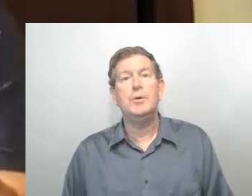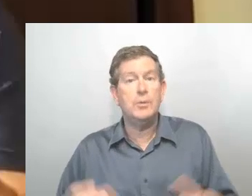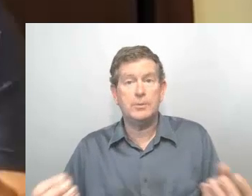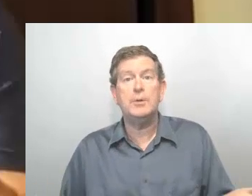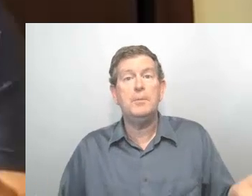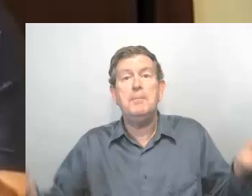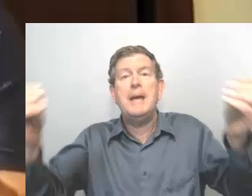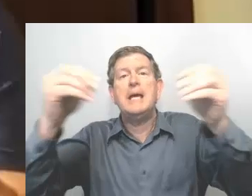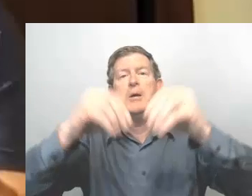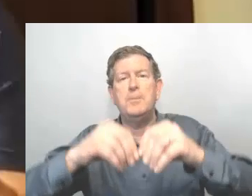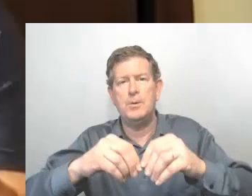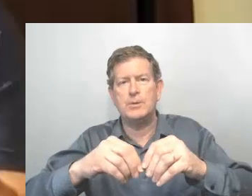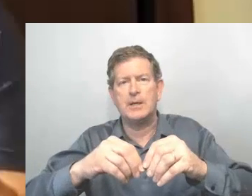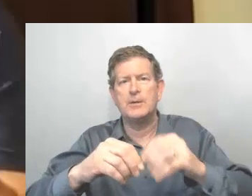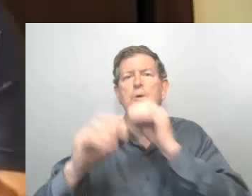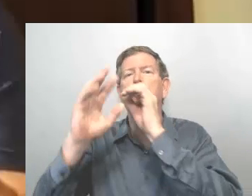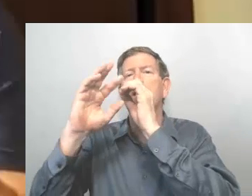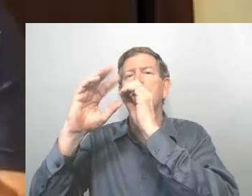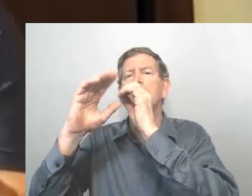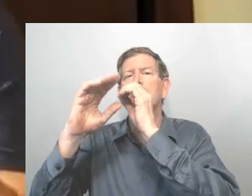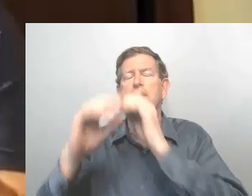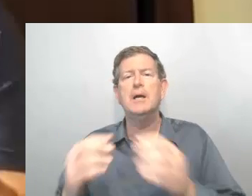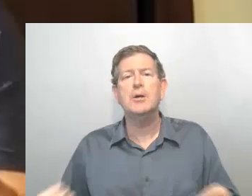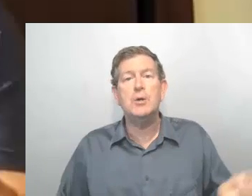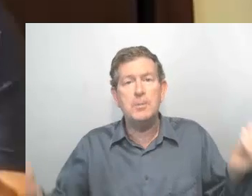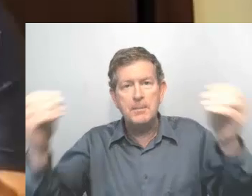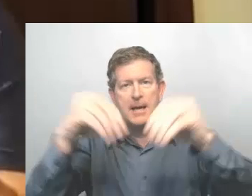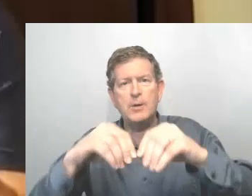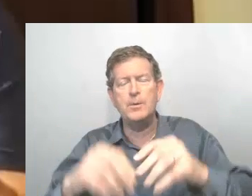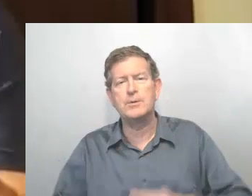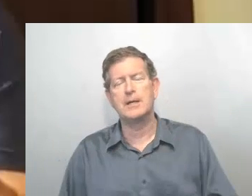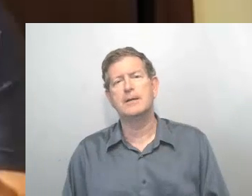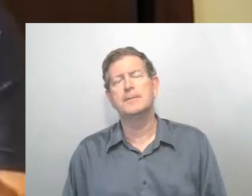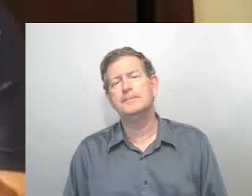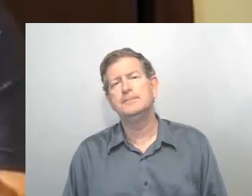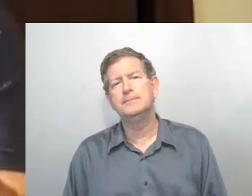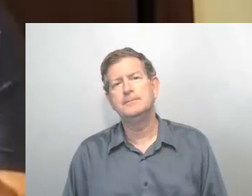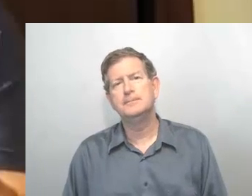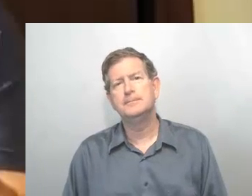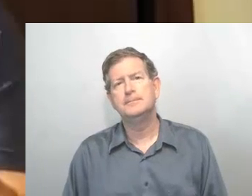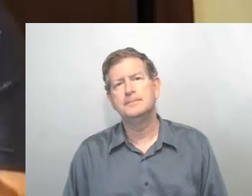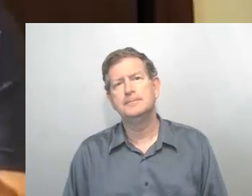Do you make music? Do you play an instrument? Do you make music?